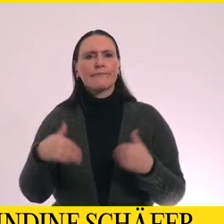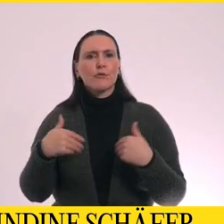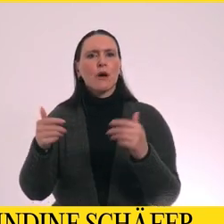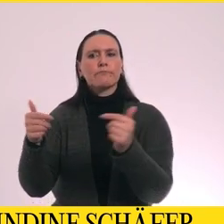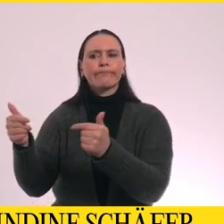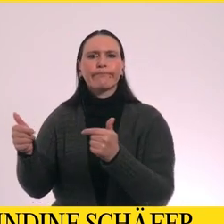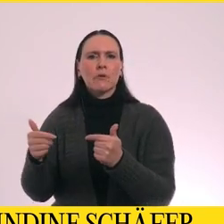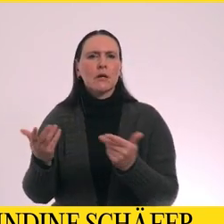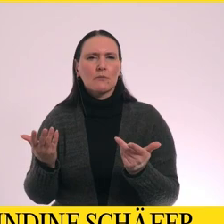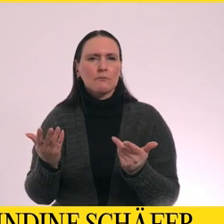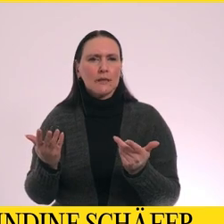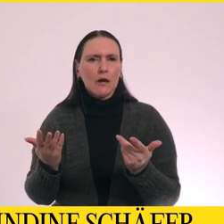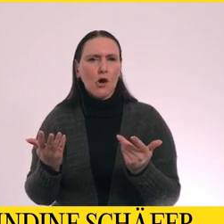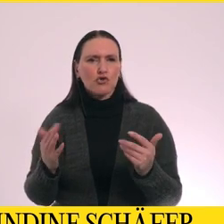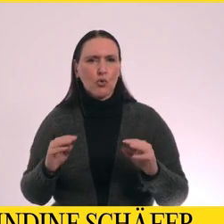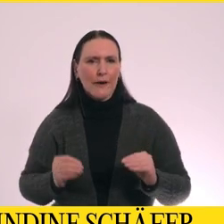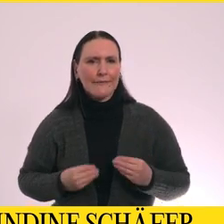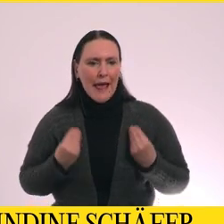a healthcare system, although